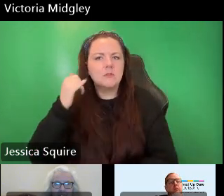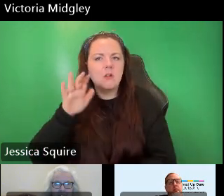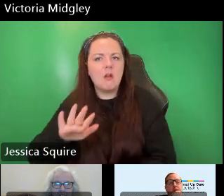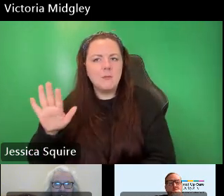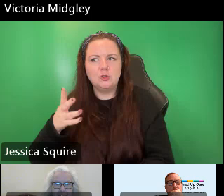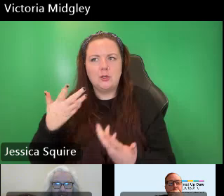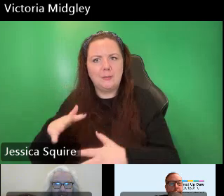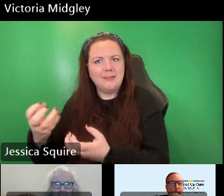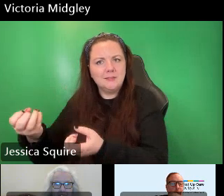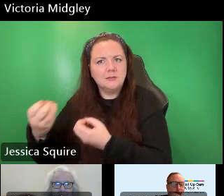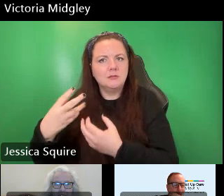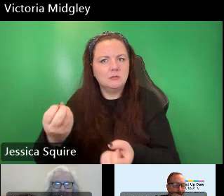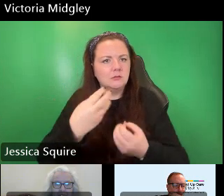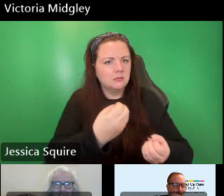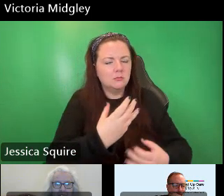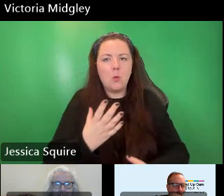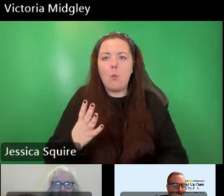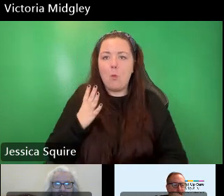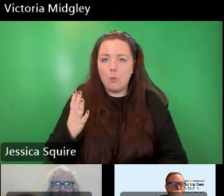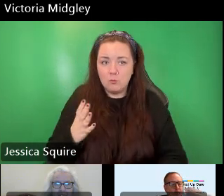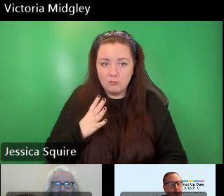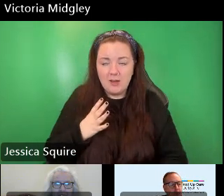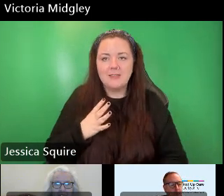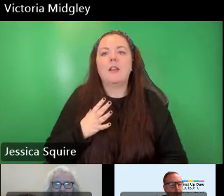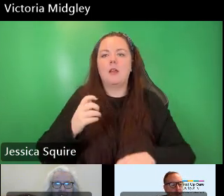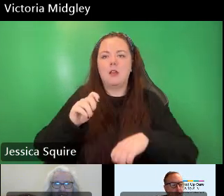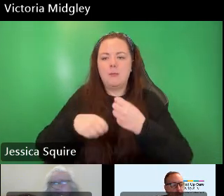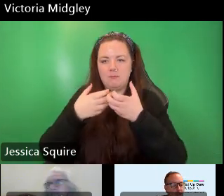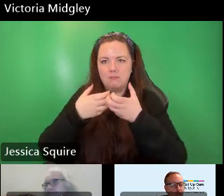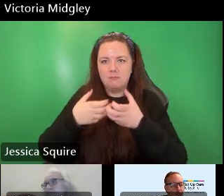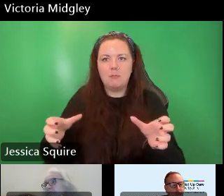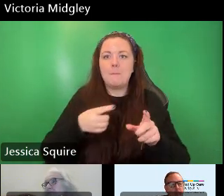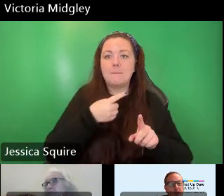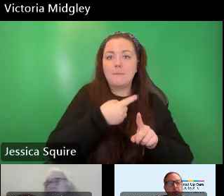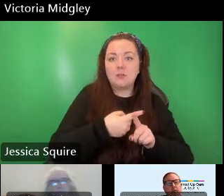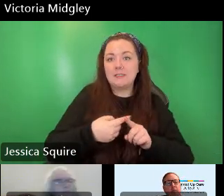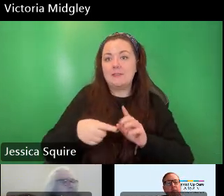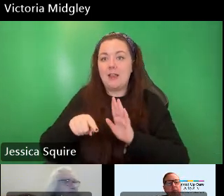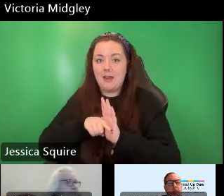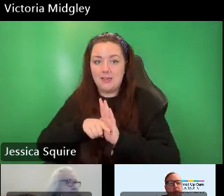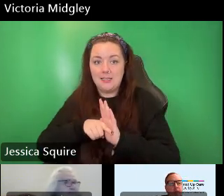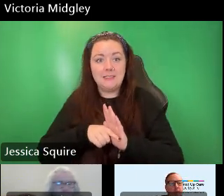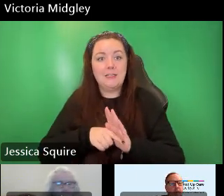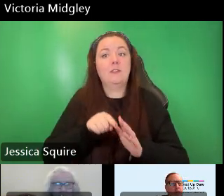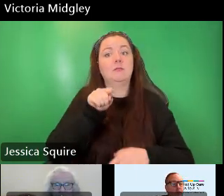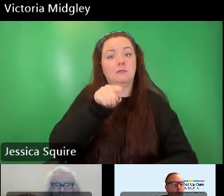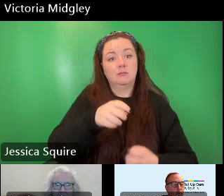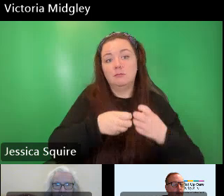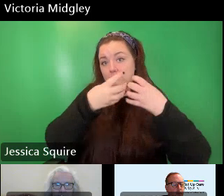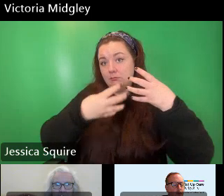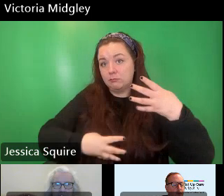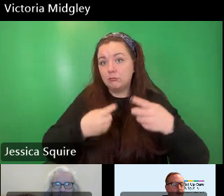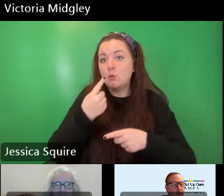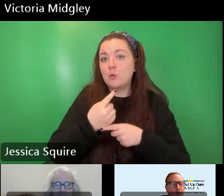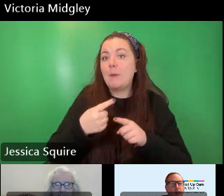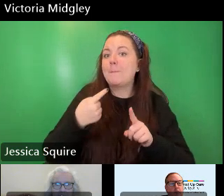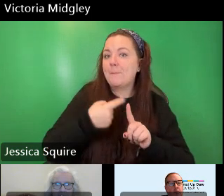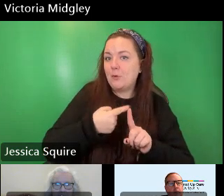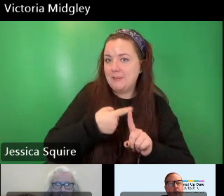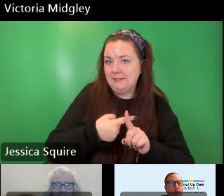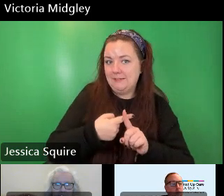this into positive and negative themes. And you'll see in front of you now some of those positive themes. I'm going to run through a little bit of each of those, and Chris has covered some of